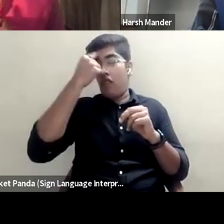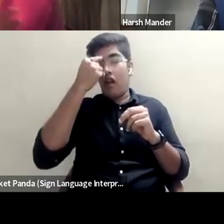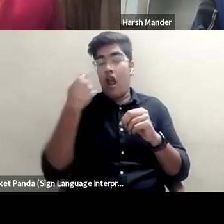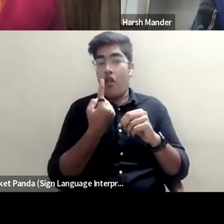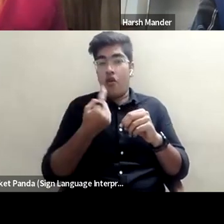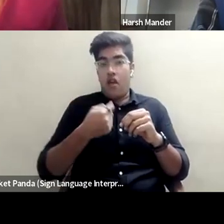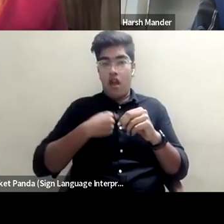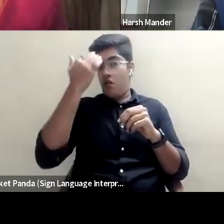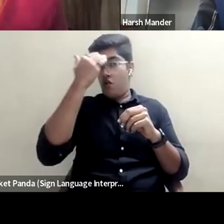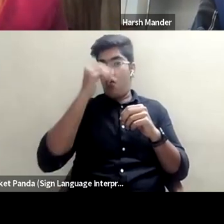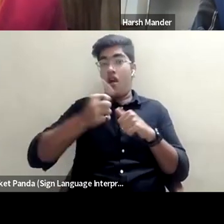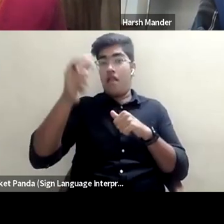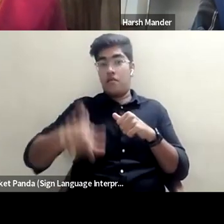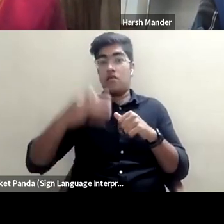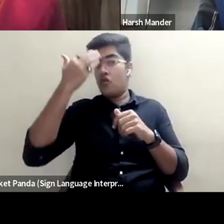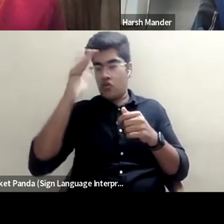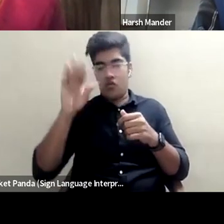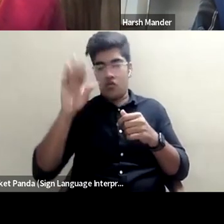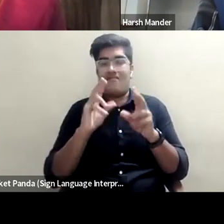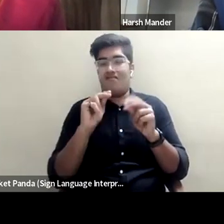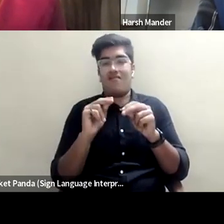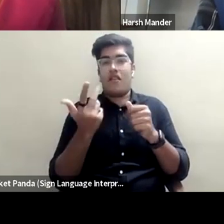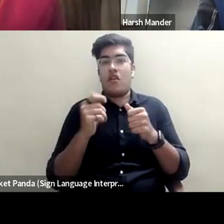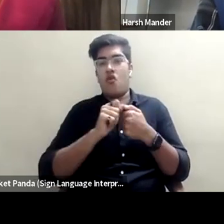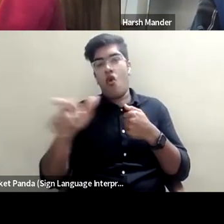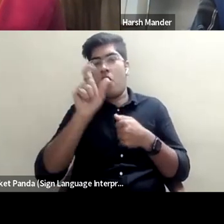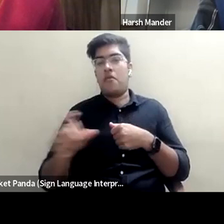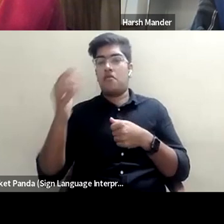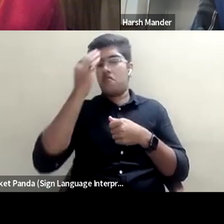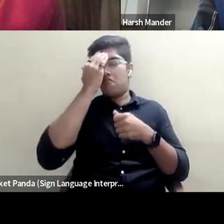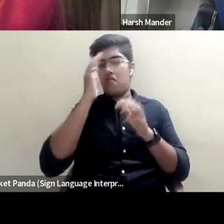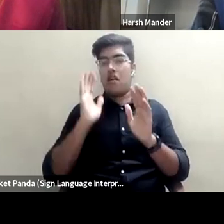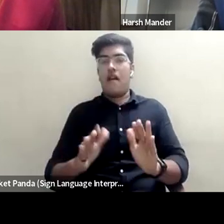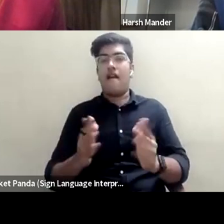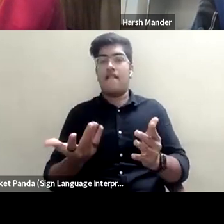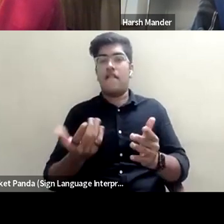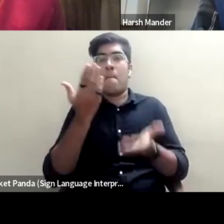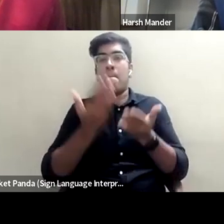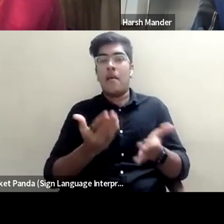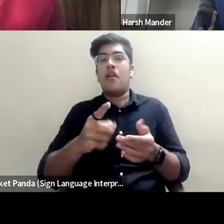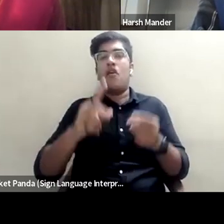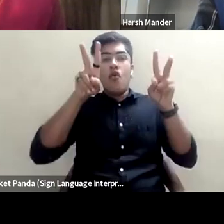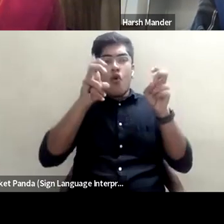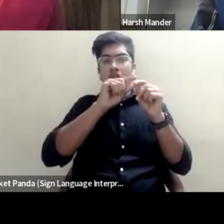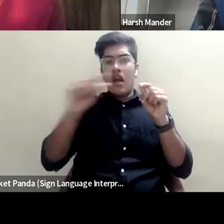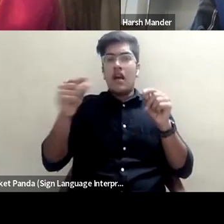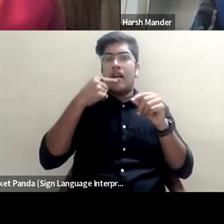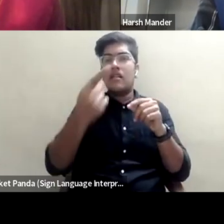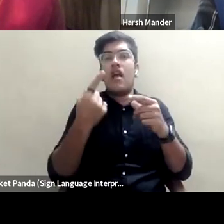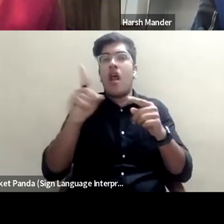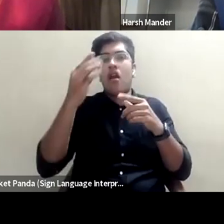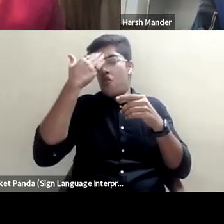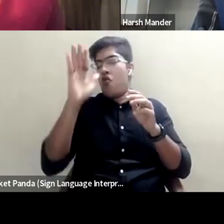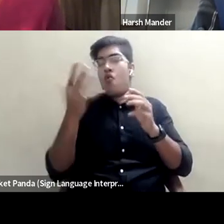know and the other person doesn't know. He also knows. Maybe he's not able to quote all the articles, but he knows the